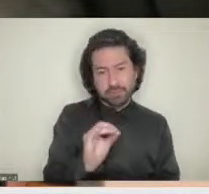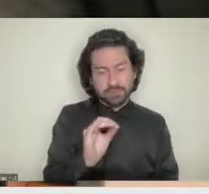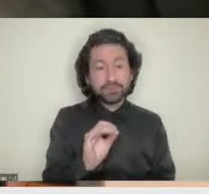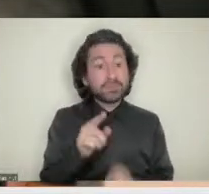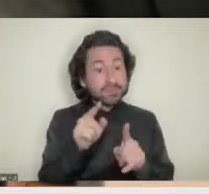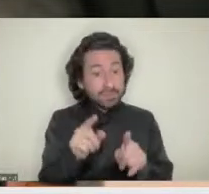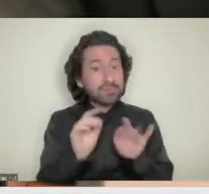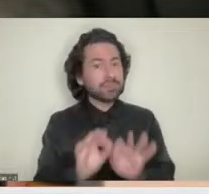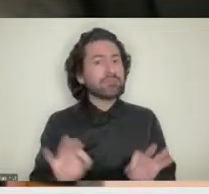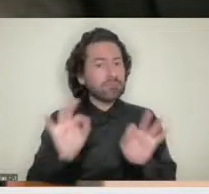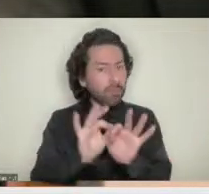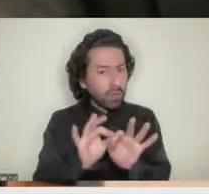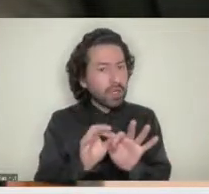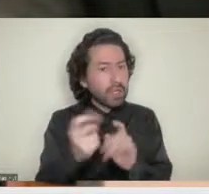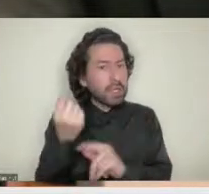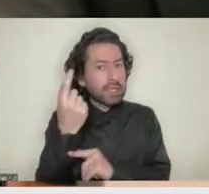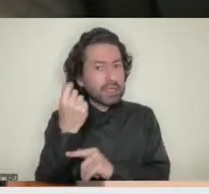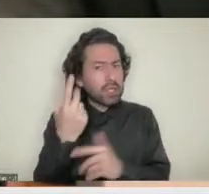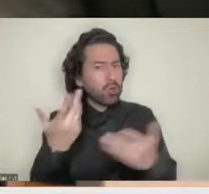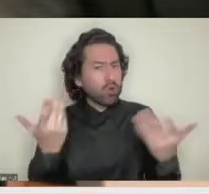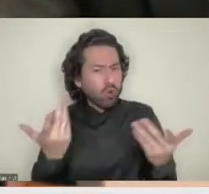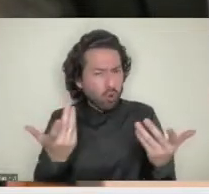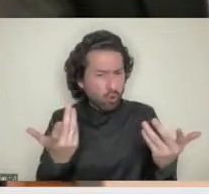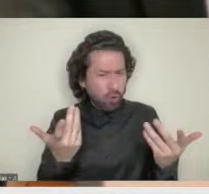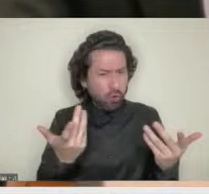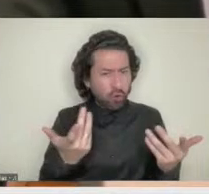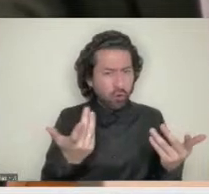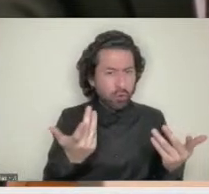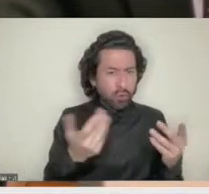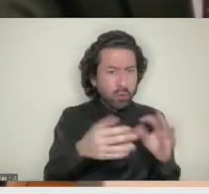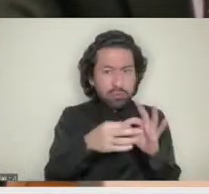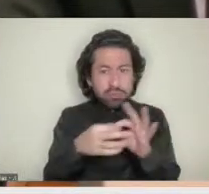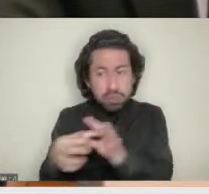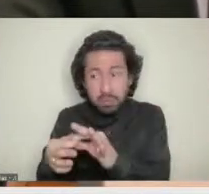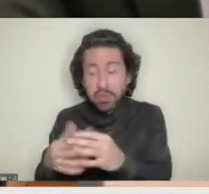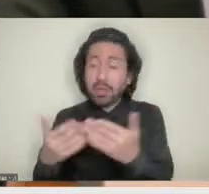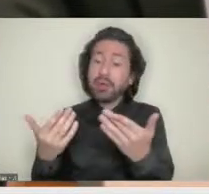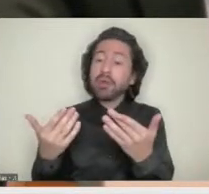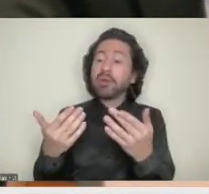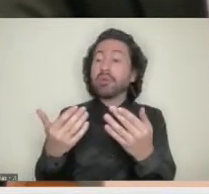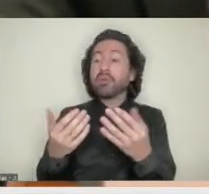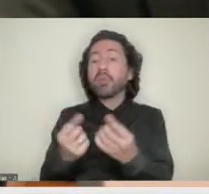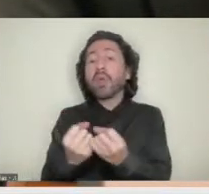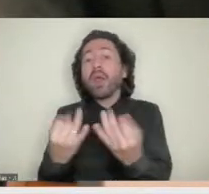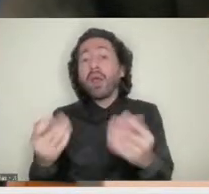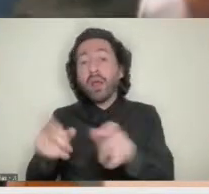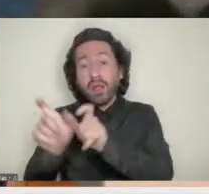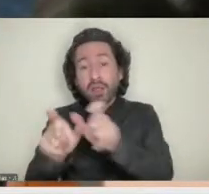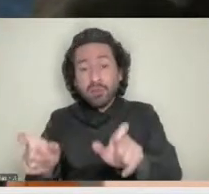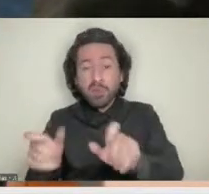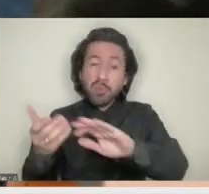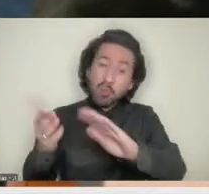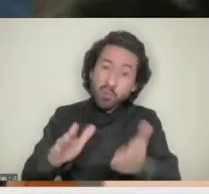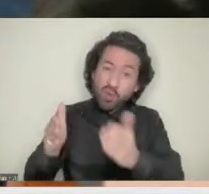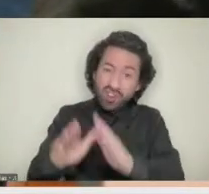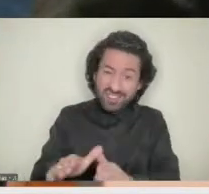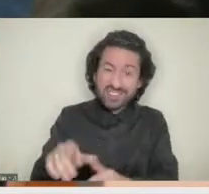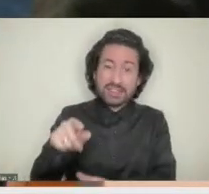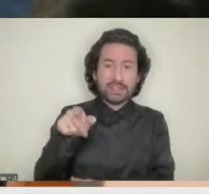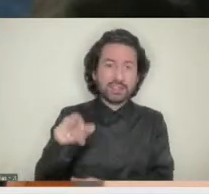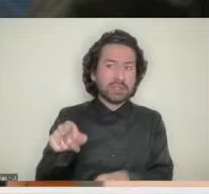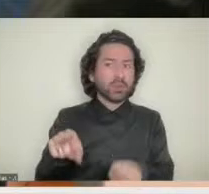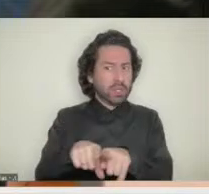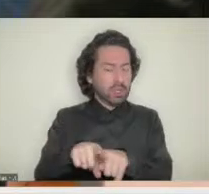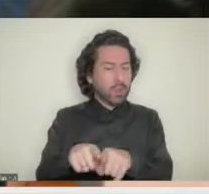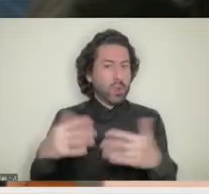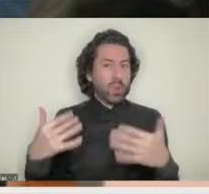also interesting to bear in mind the indexation generated by mortality rates, which is another